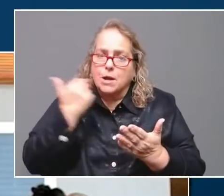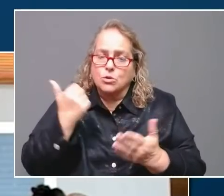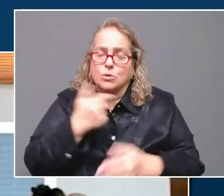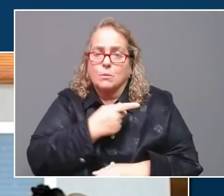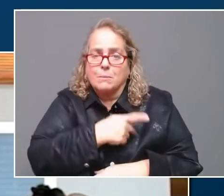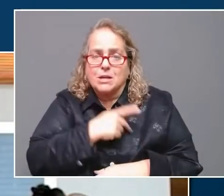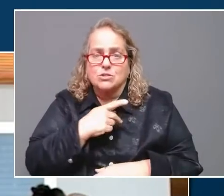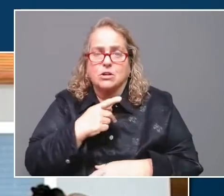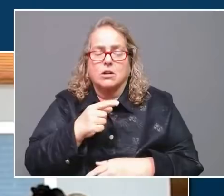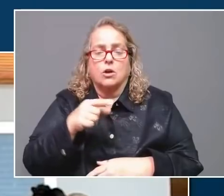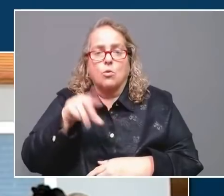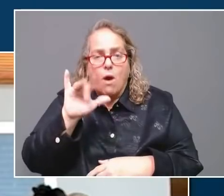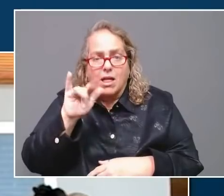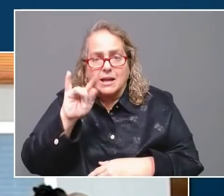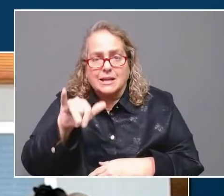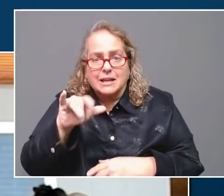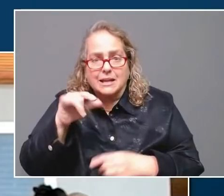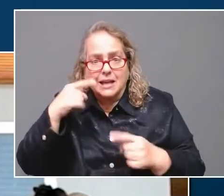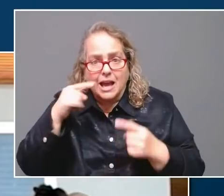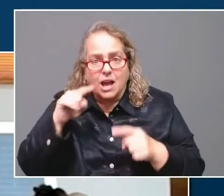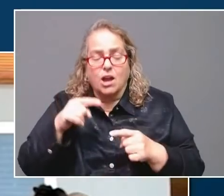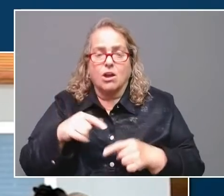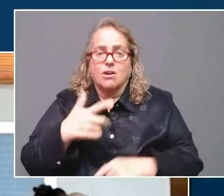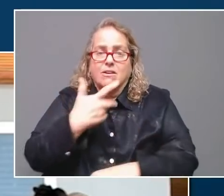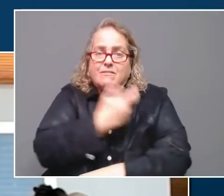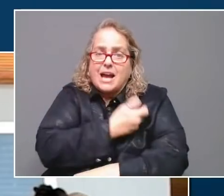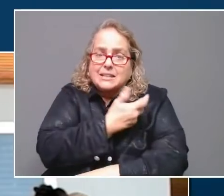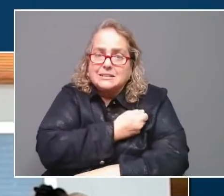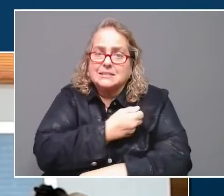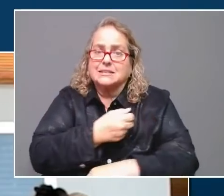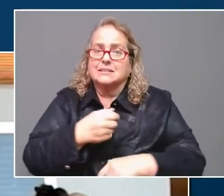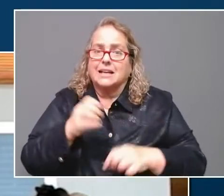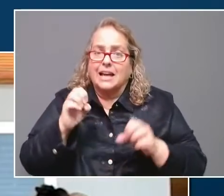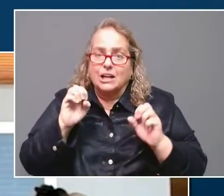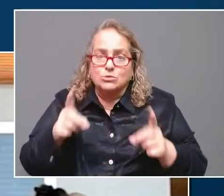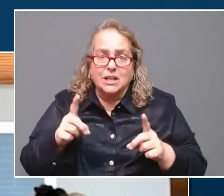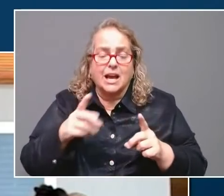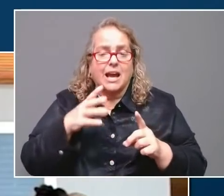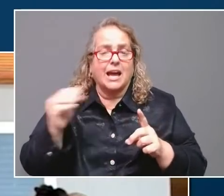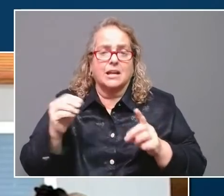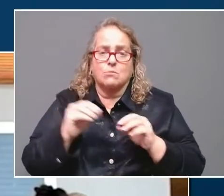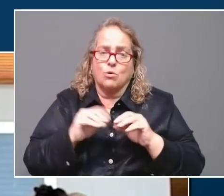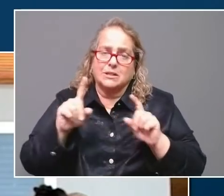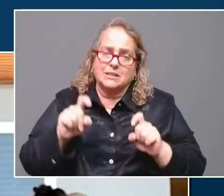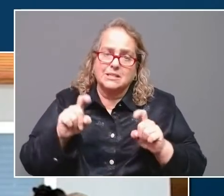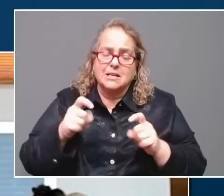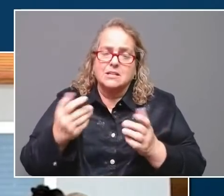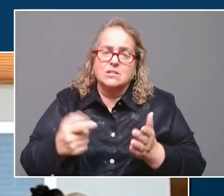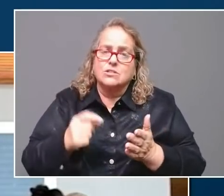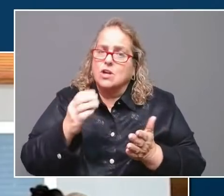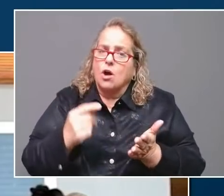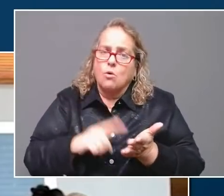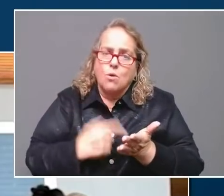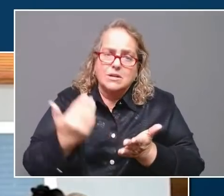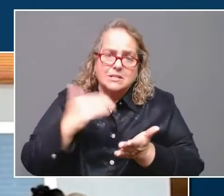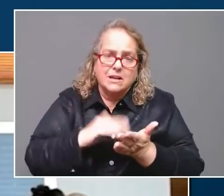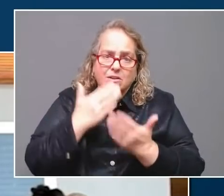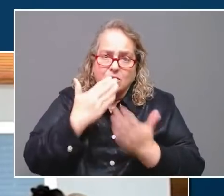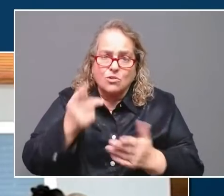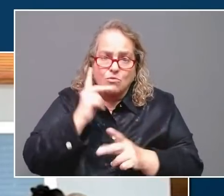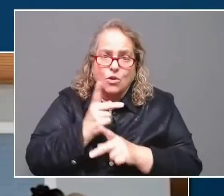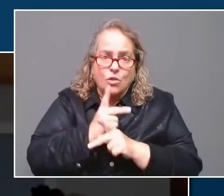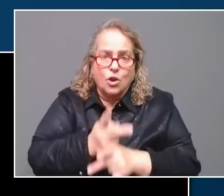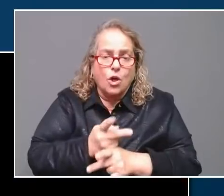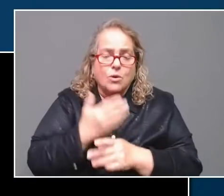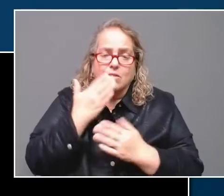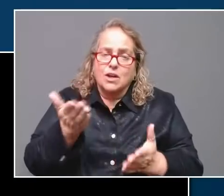care, more vaccines, more education, and more testing. So once again, thank you for the loan. Thank you for all that it's going to help us